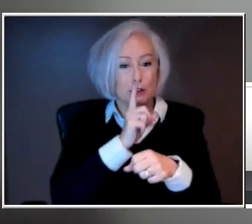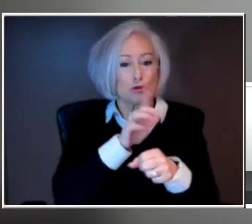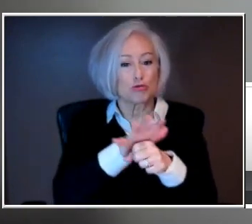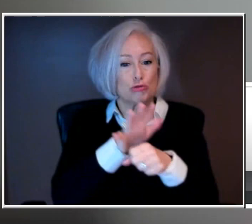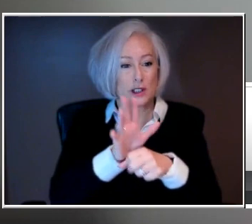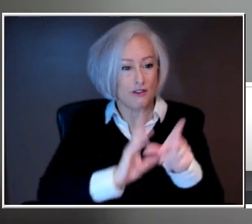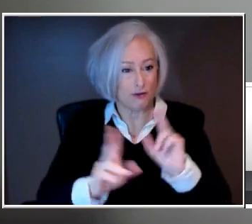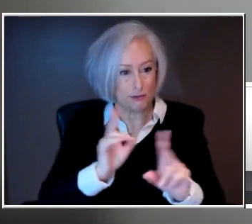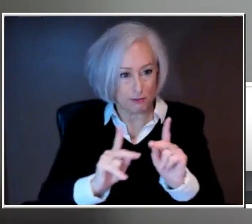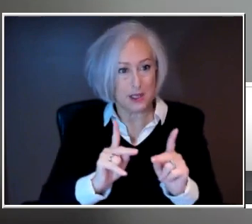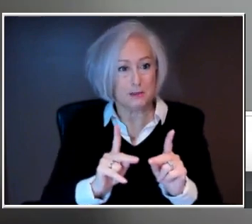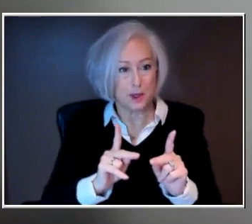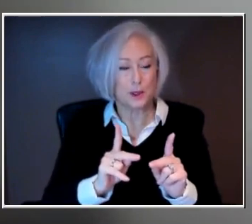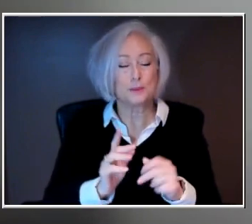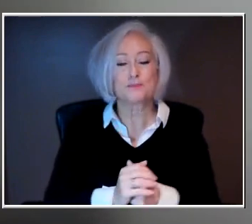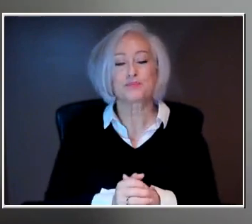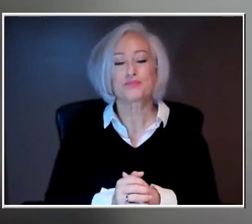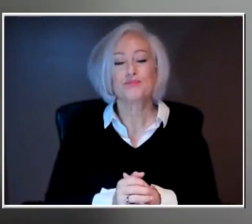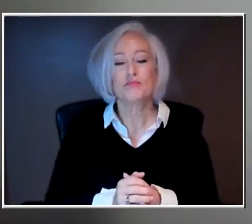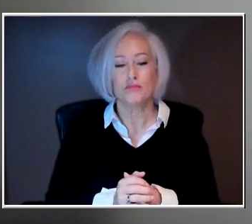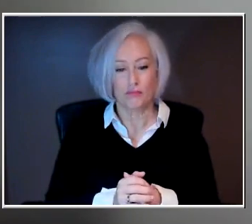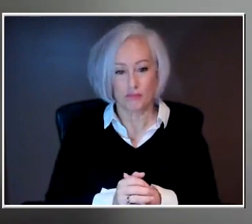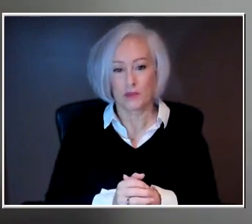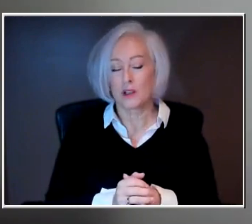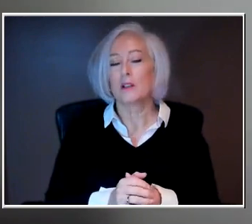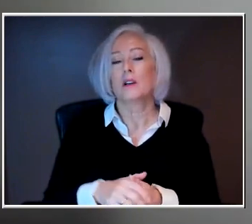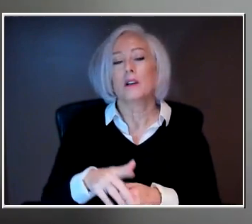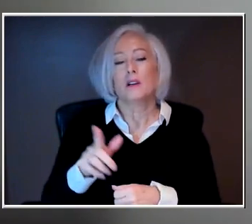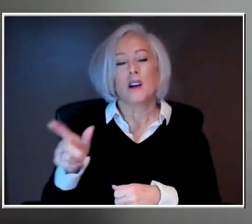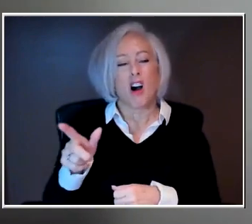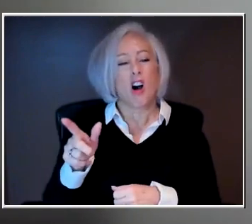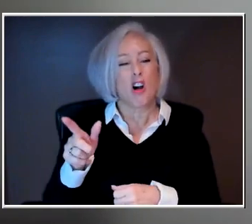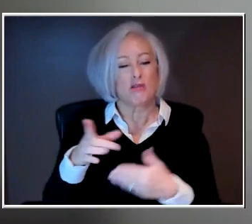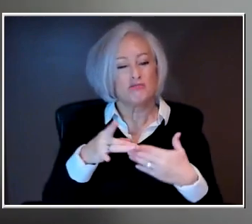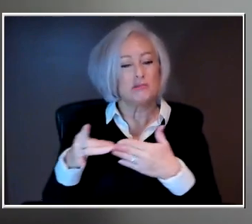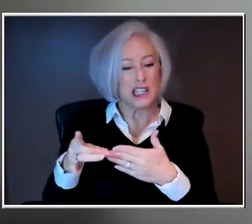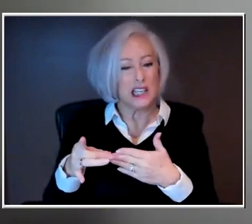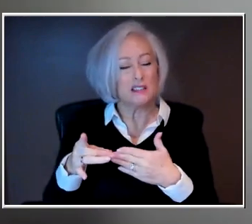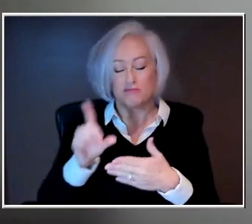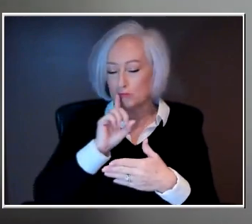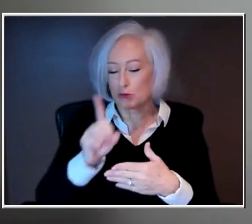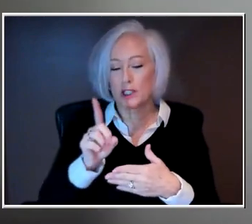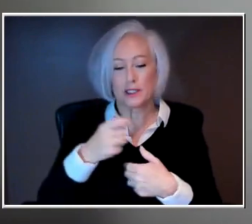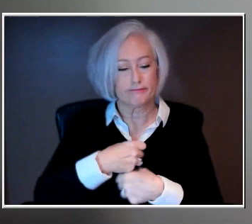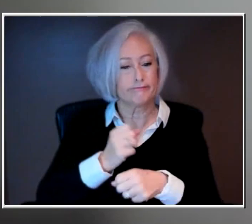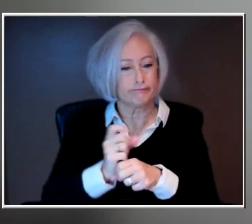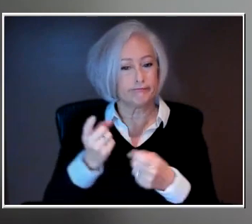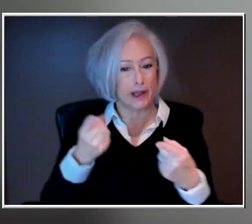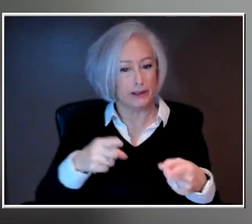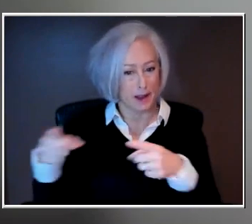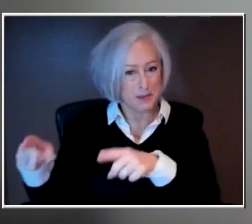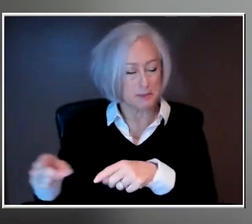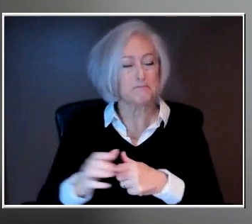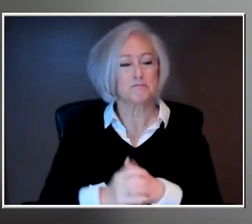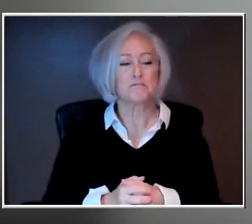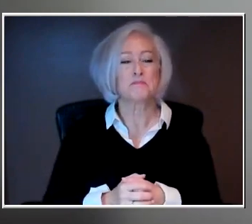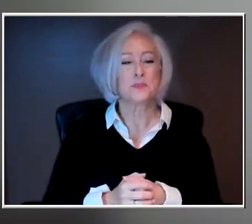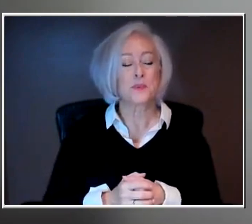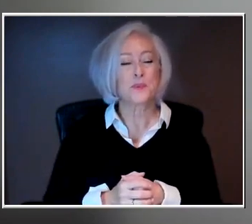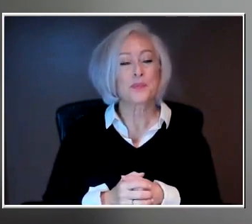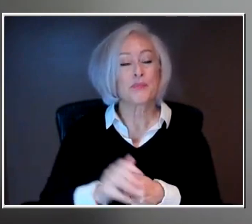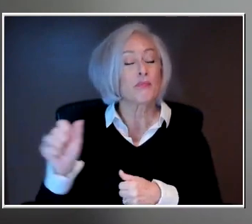Blevins, our nurse manager, has done a terrific job of making that happen. The other thing